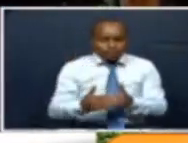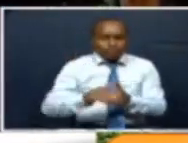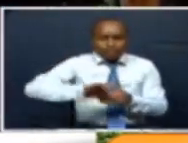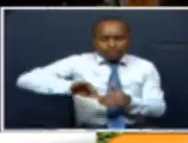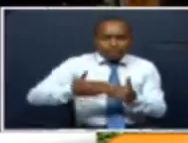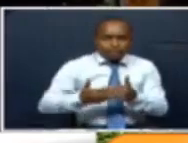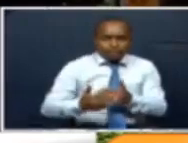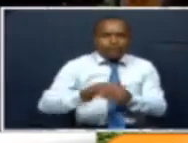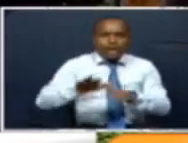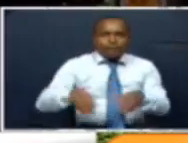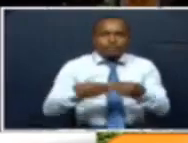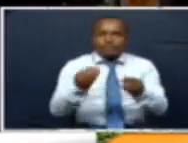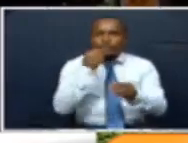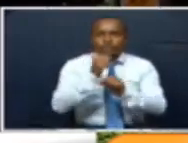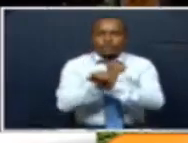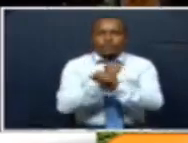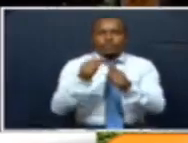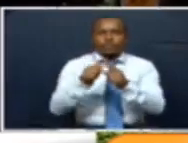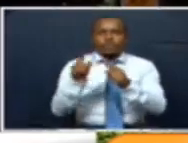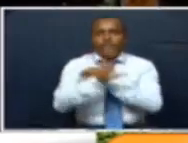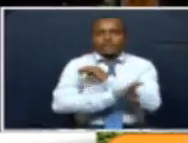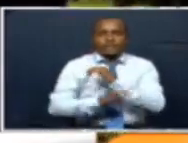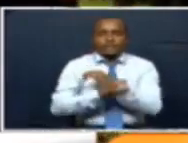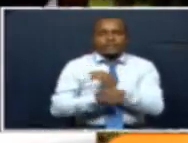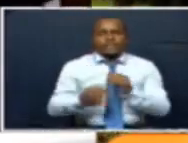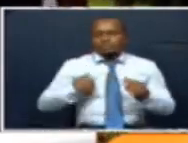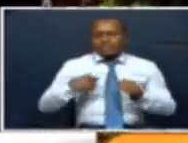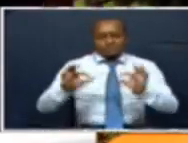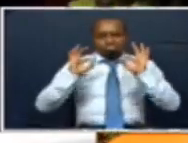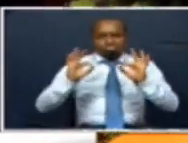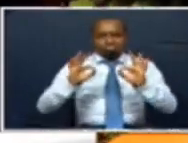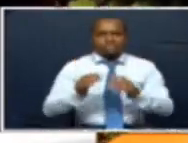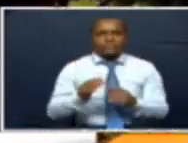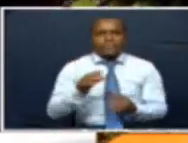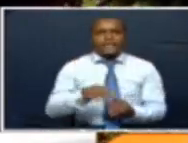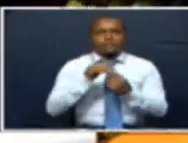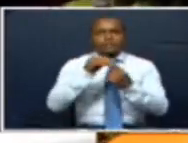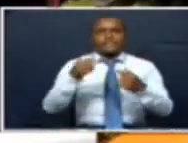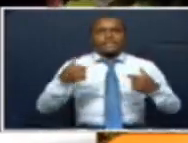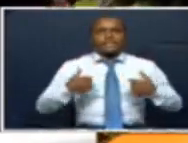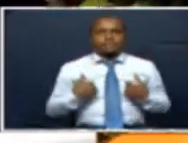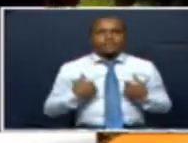food security to the nation. Yeah, yeah. And to me, it was a brilliant speech. Especially me, I've been